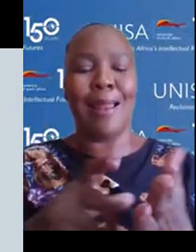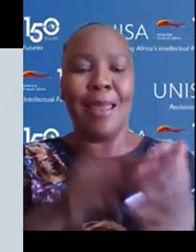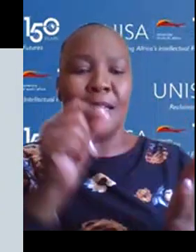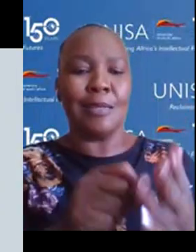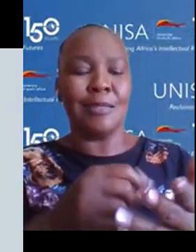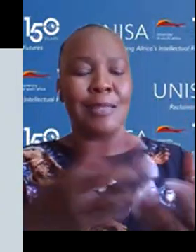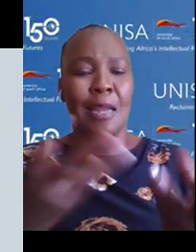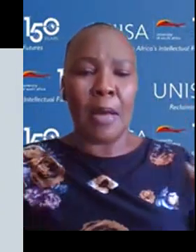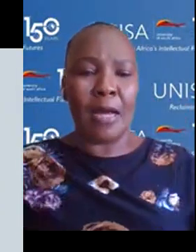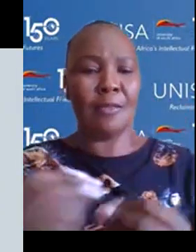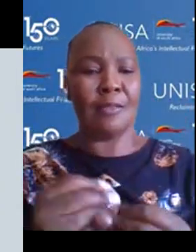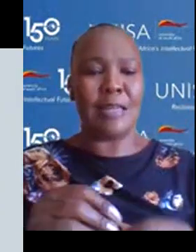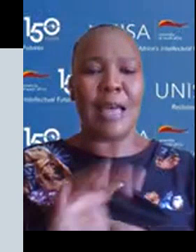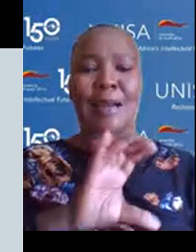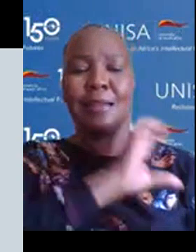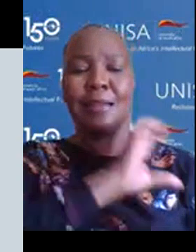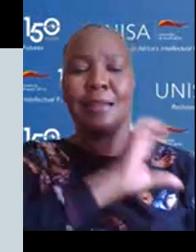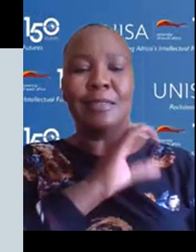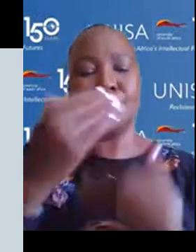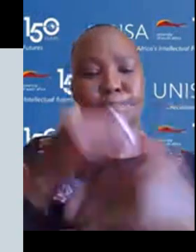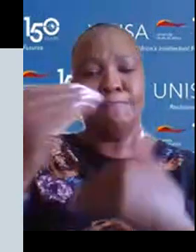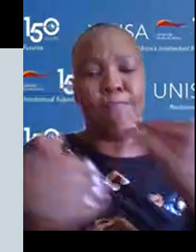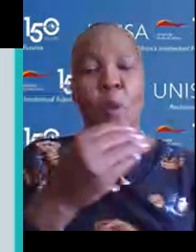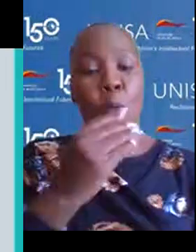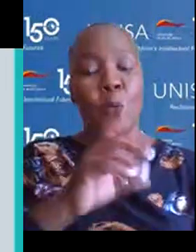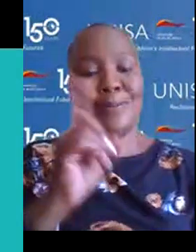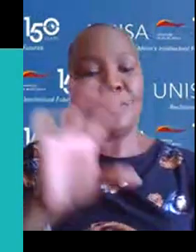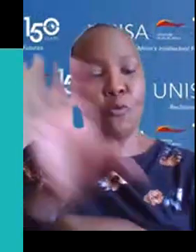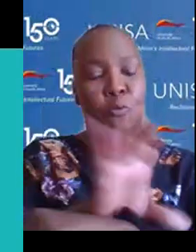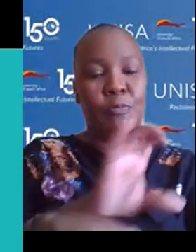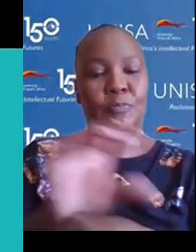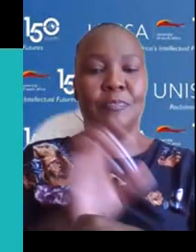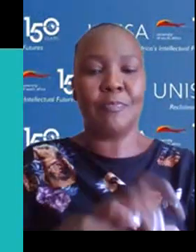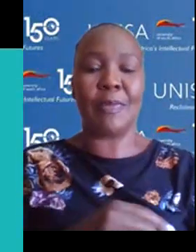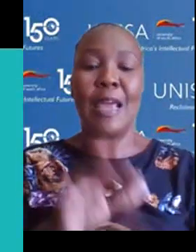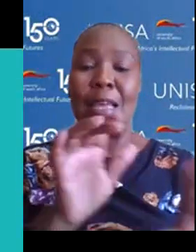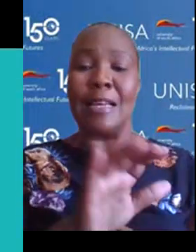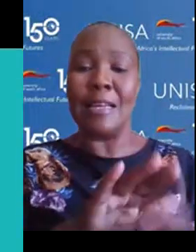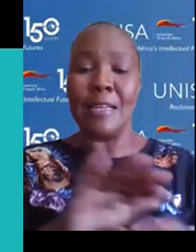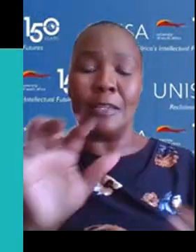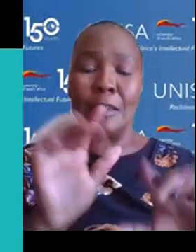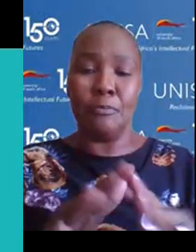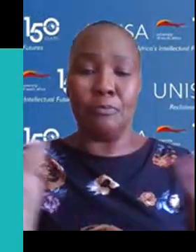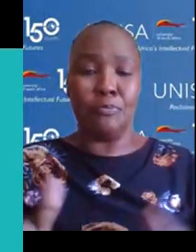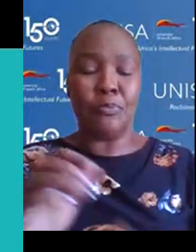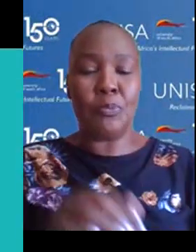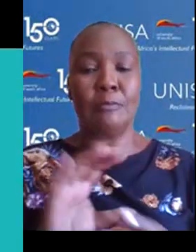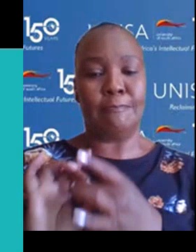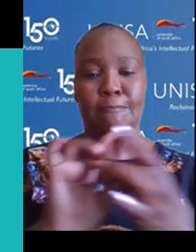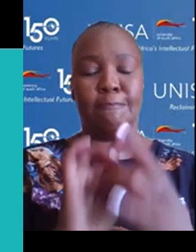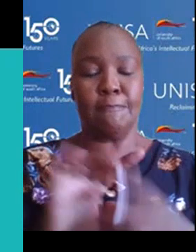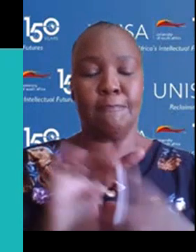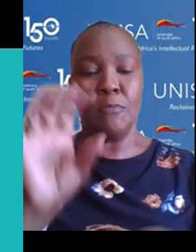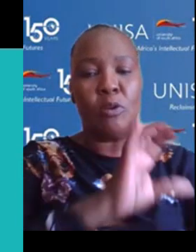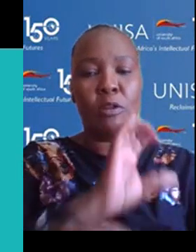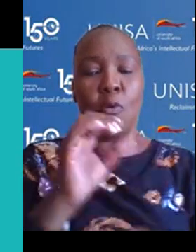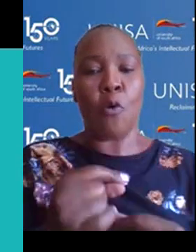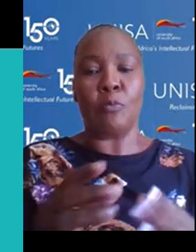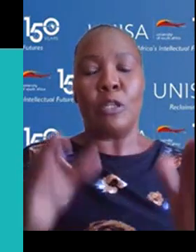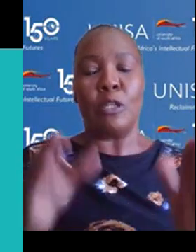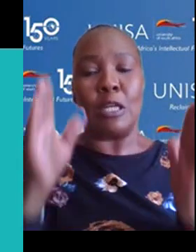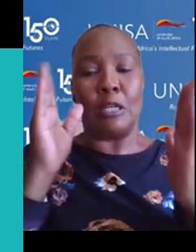numbers, and characters that will be processed by the computer. Keyboards can be physical and attached to the computer, or they can be virtual, where